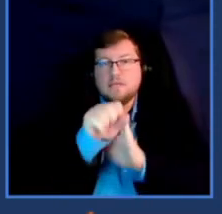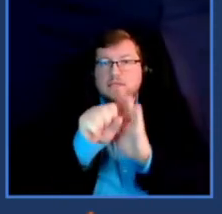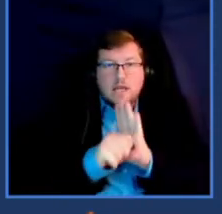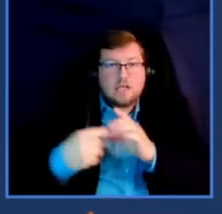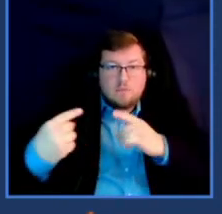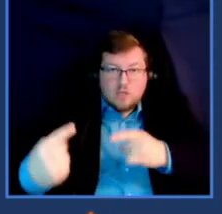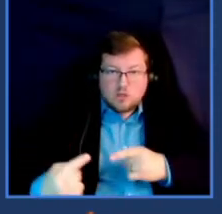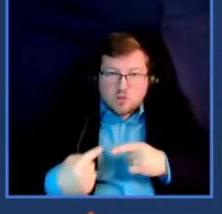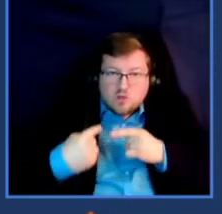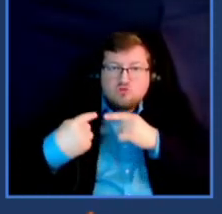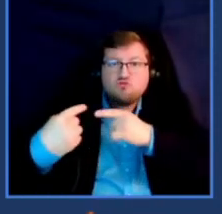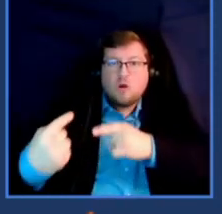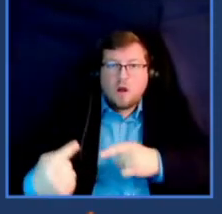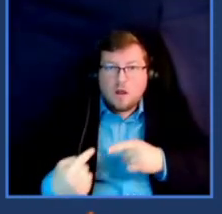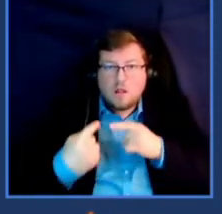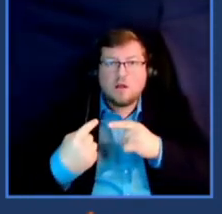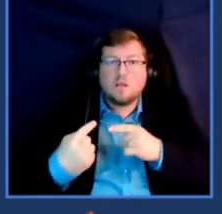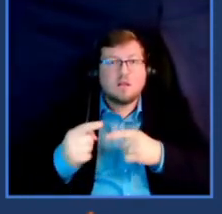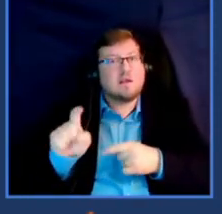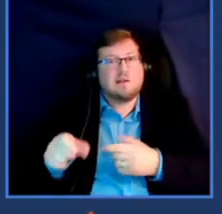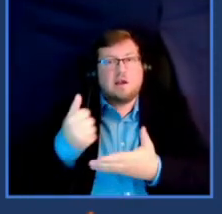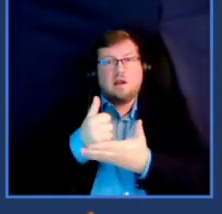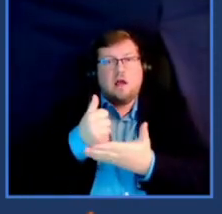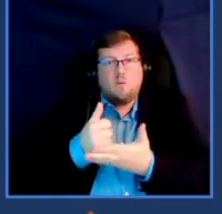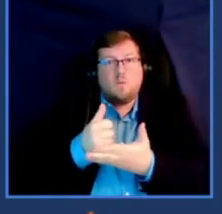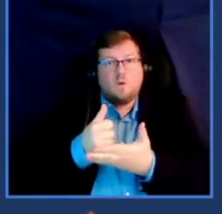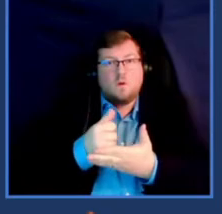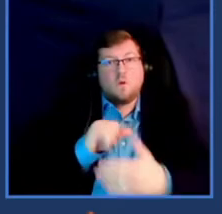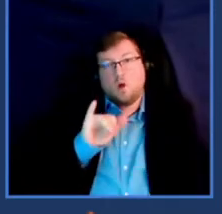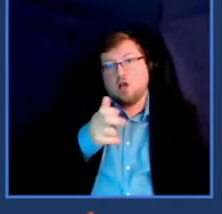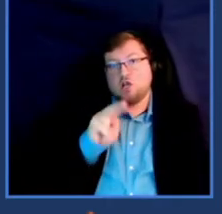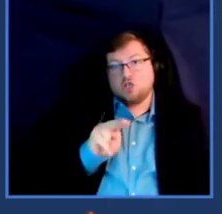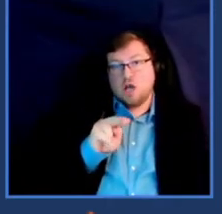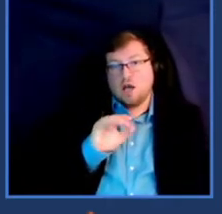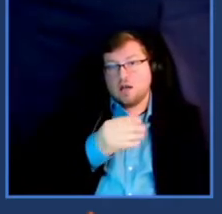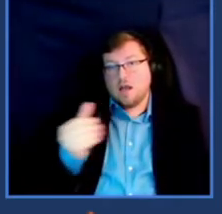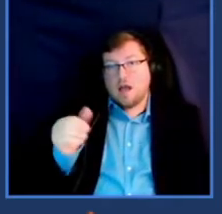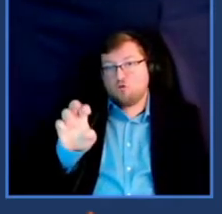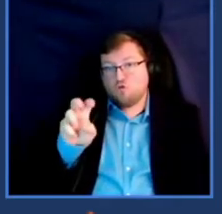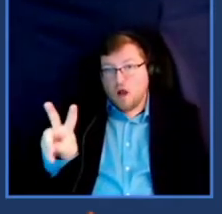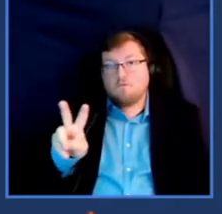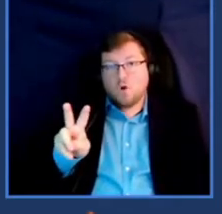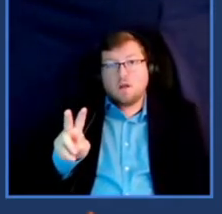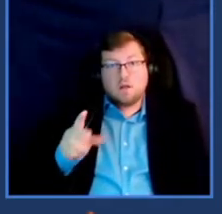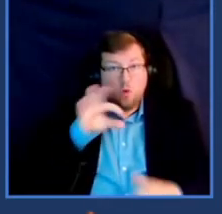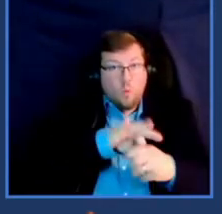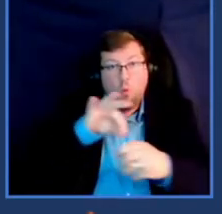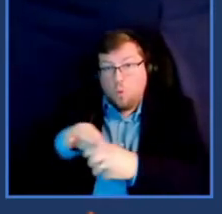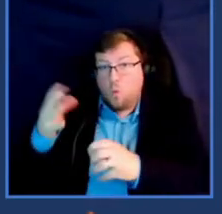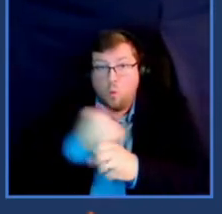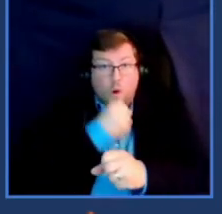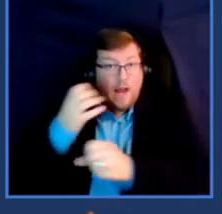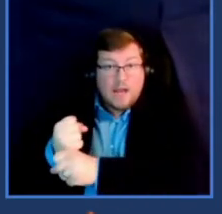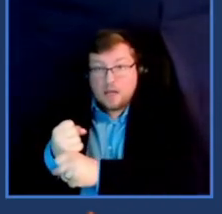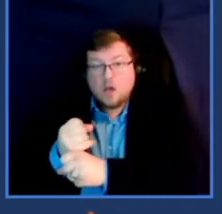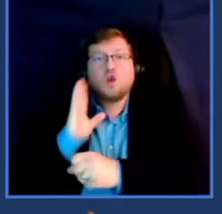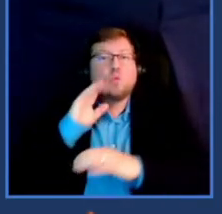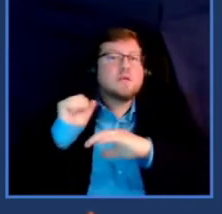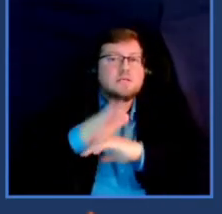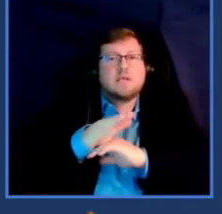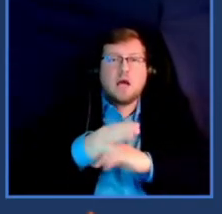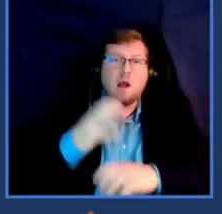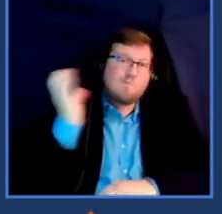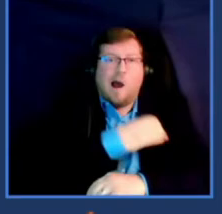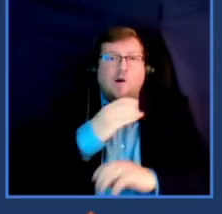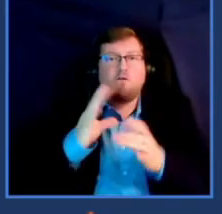pandemic. They need help. By electing John and the Reverend, you'll be sending a powerful message to Congress and to the country that it's time